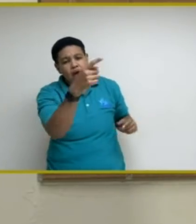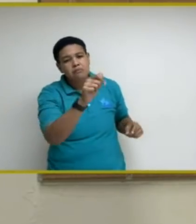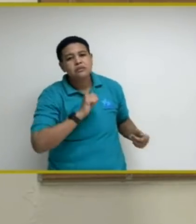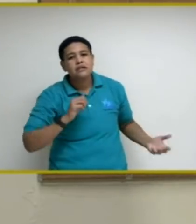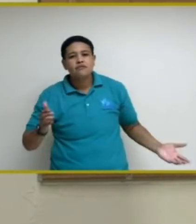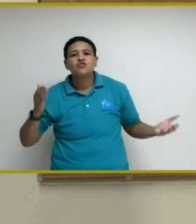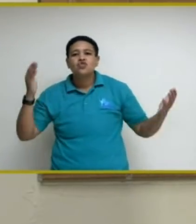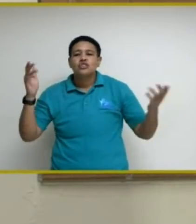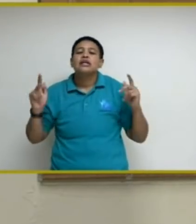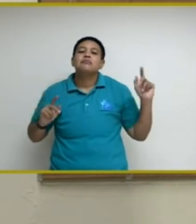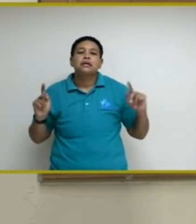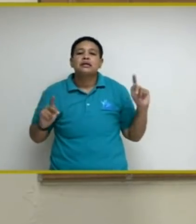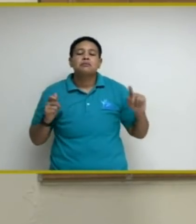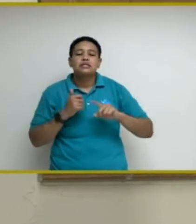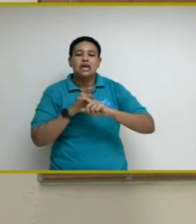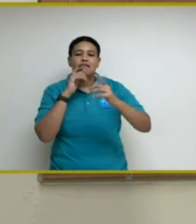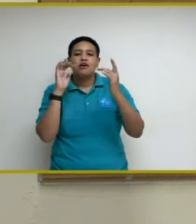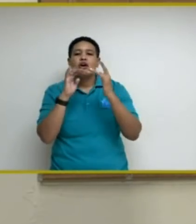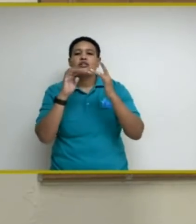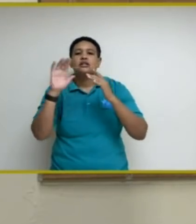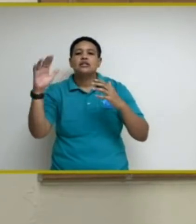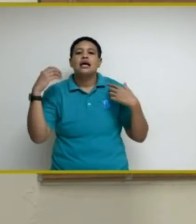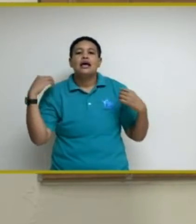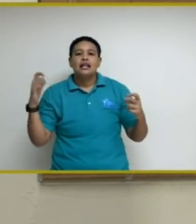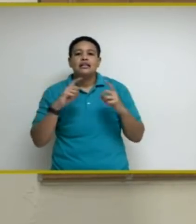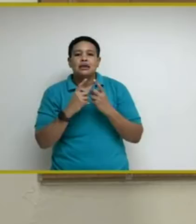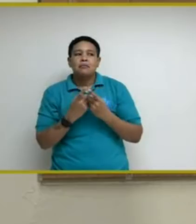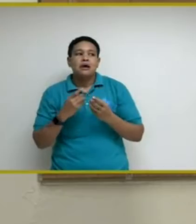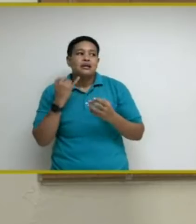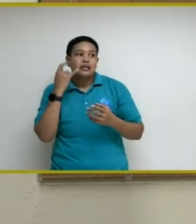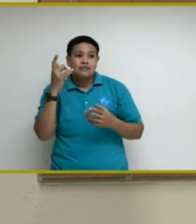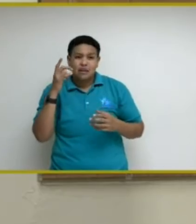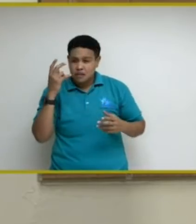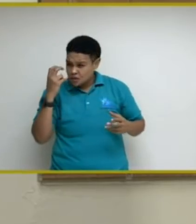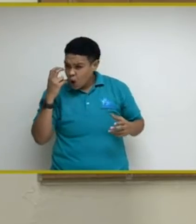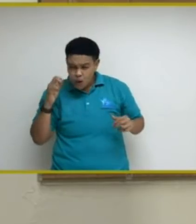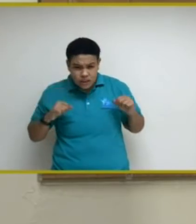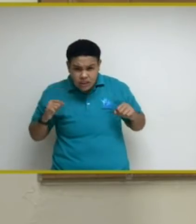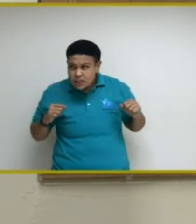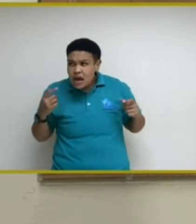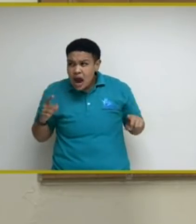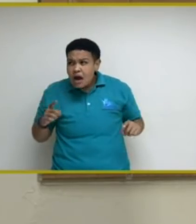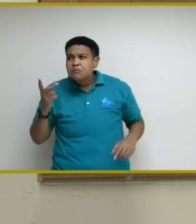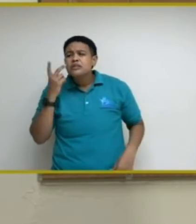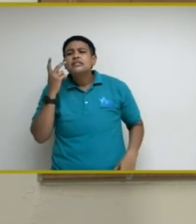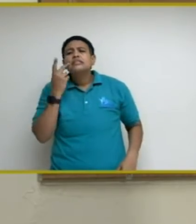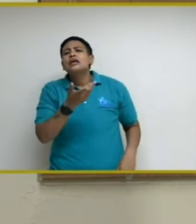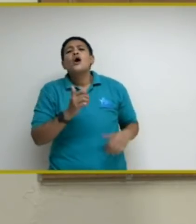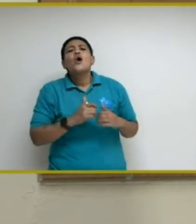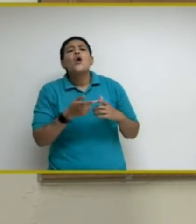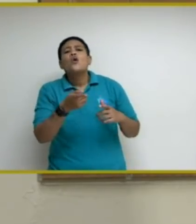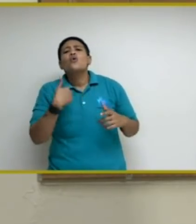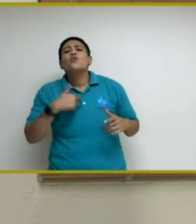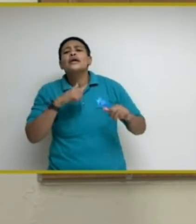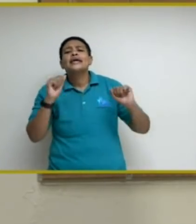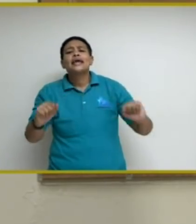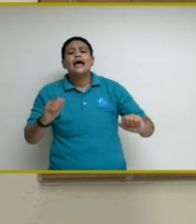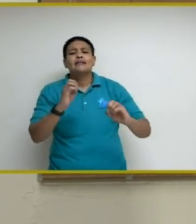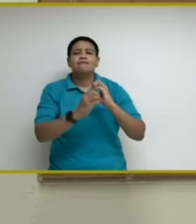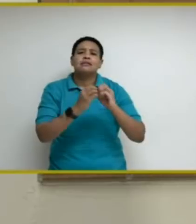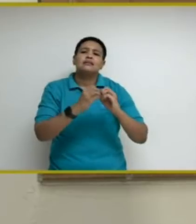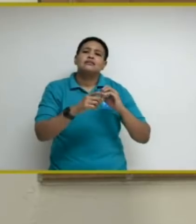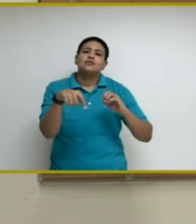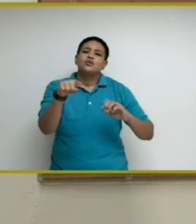suggest that persons contact their health department if they're having doubts to see how it is that we can